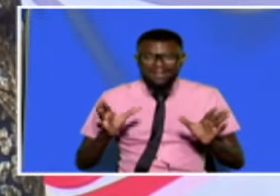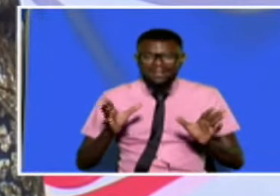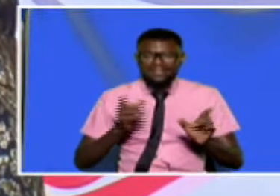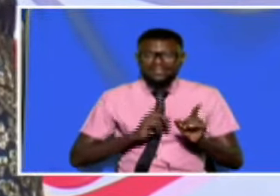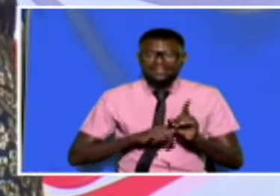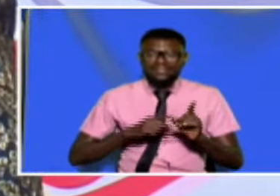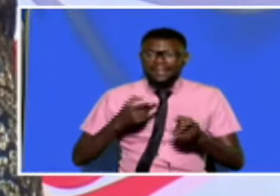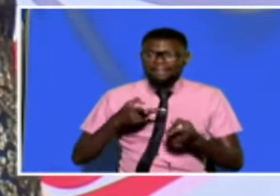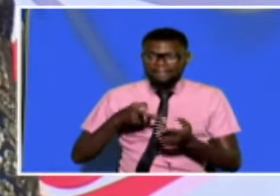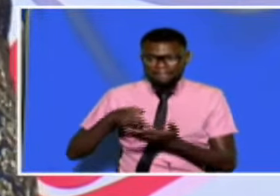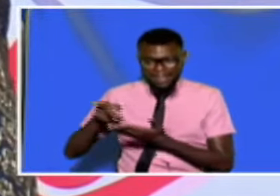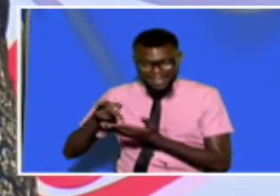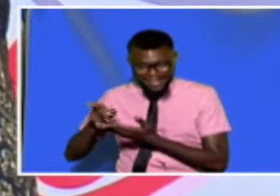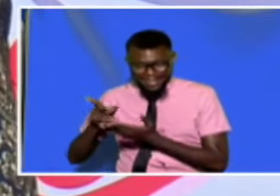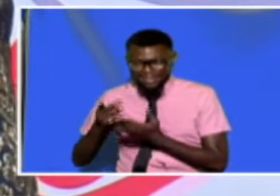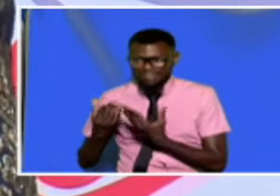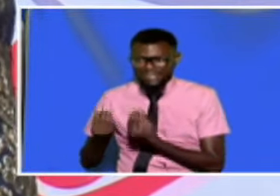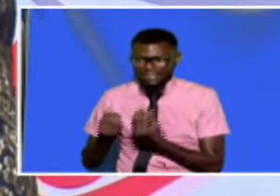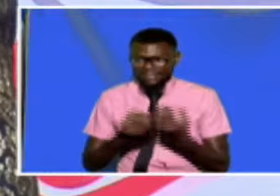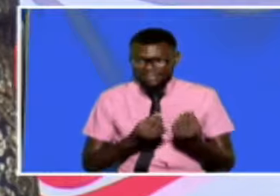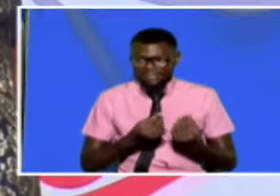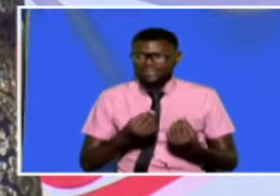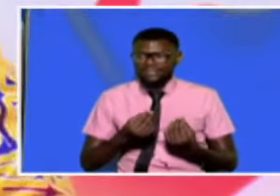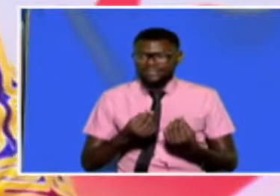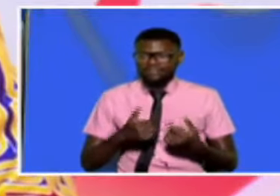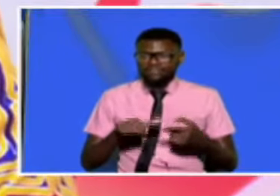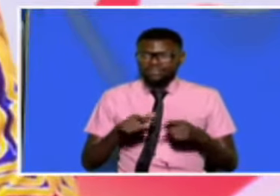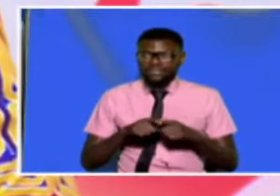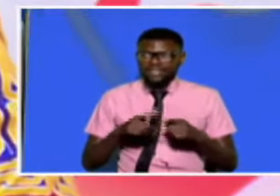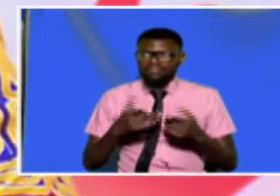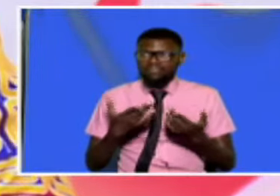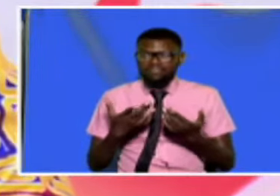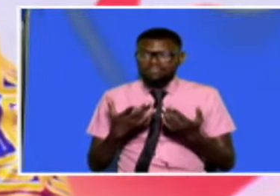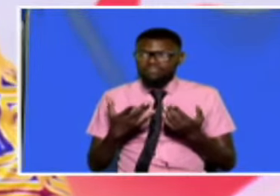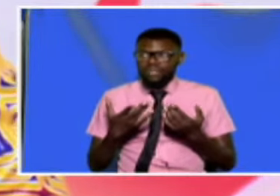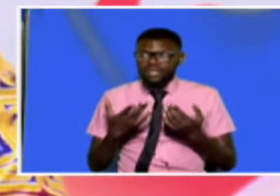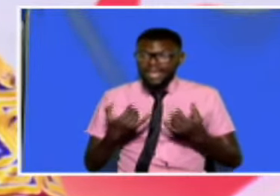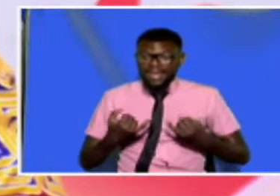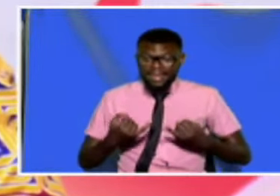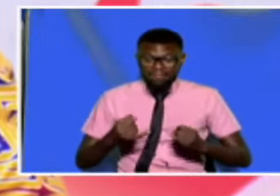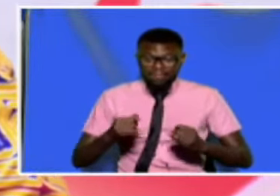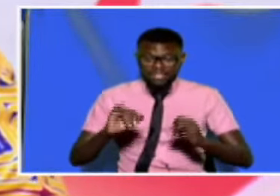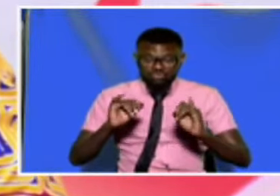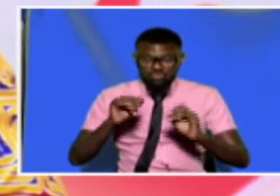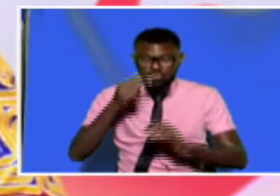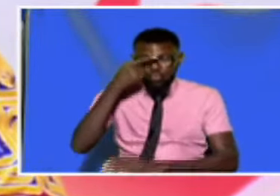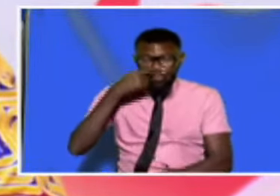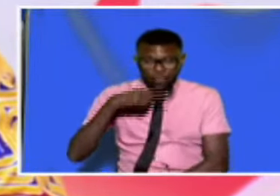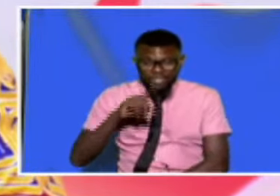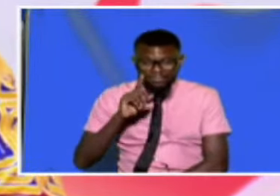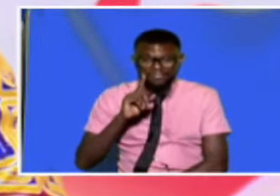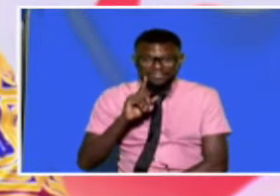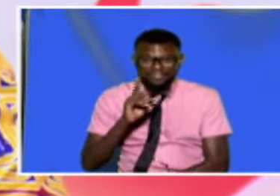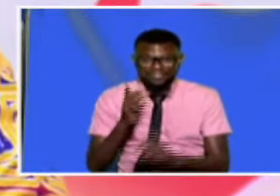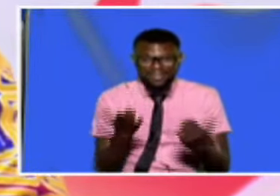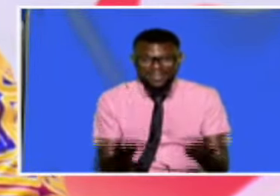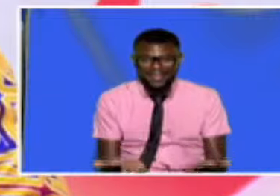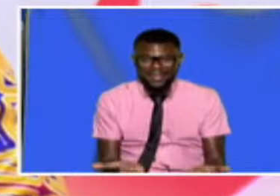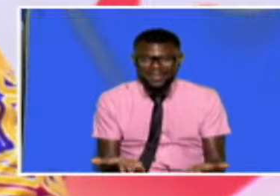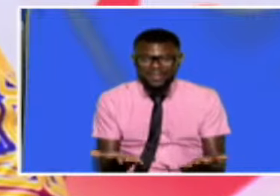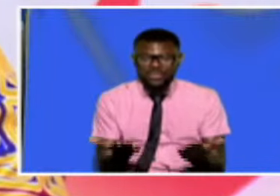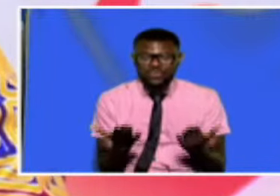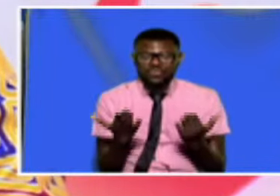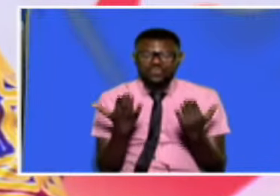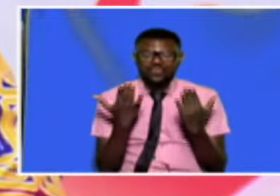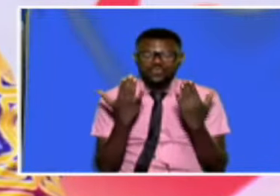policy, providing a clear basis for tariff setting. The implementation of this policy will improve our ease